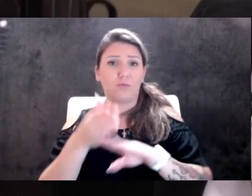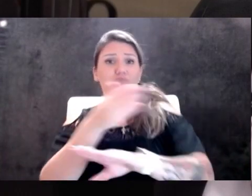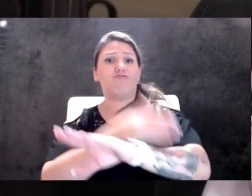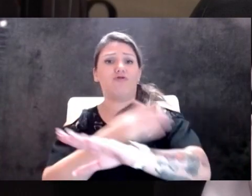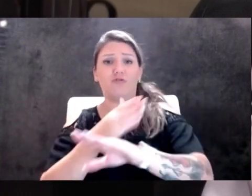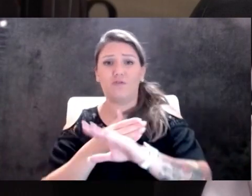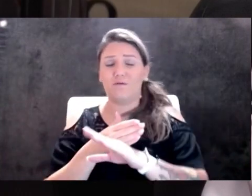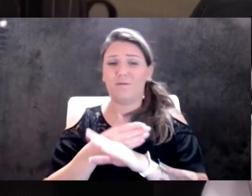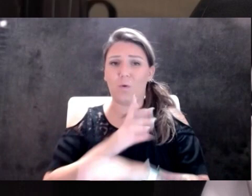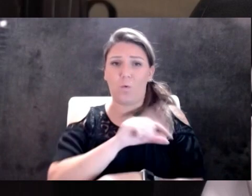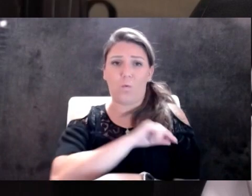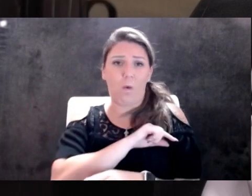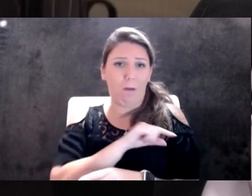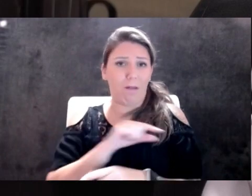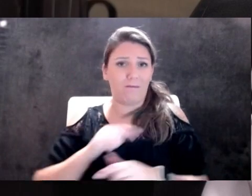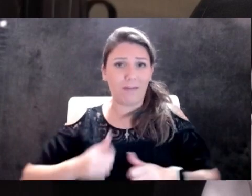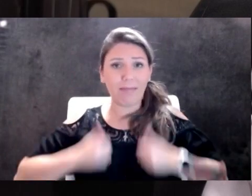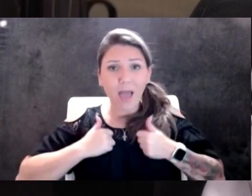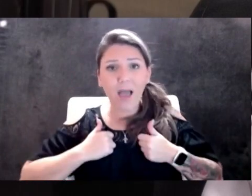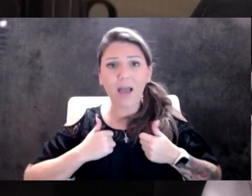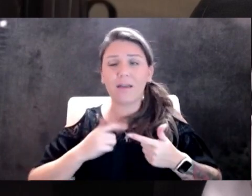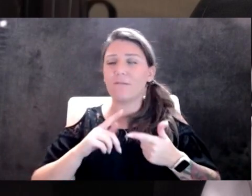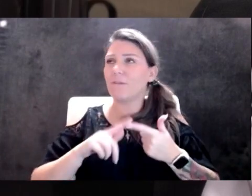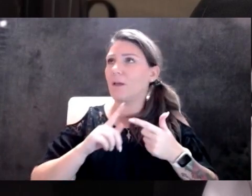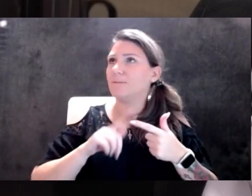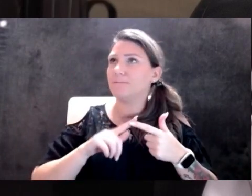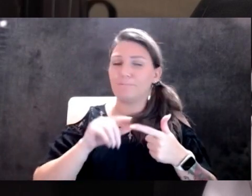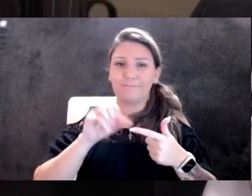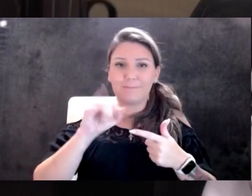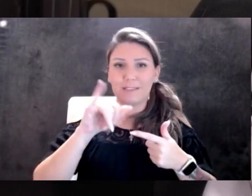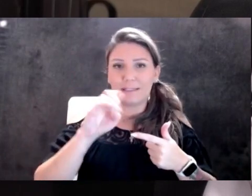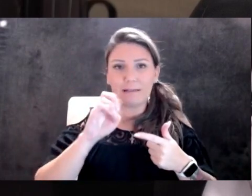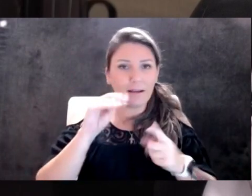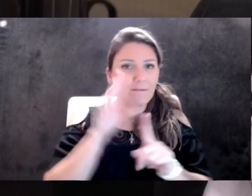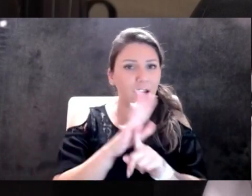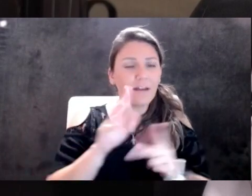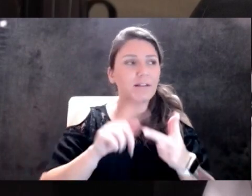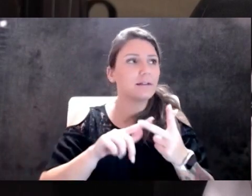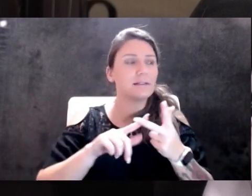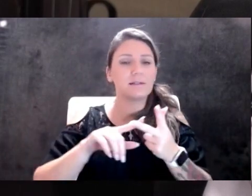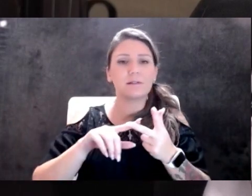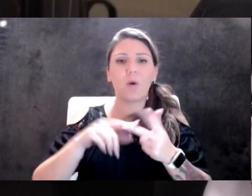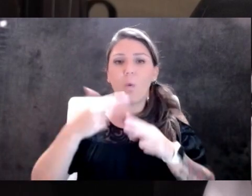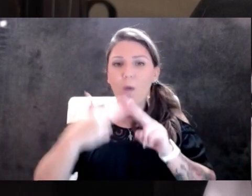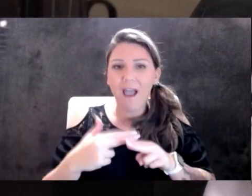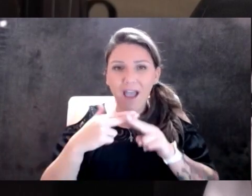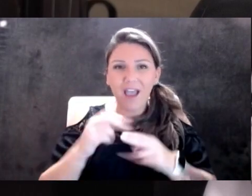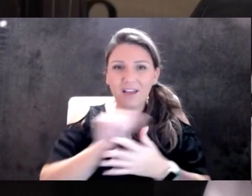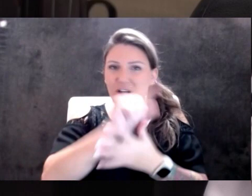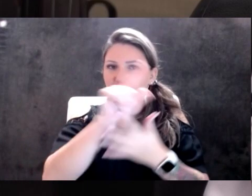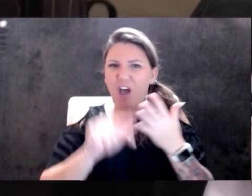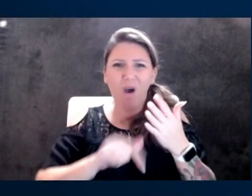effects, lifestyle, weight, all of those things. So it's a full spectrum.